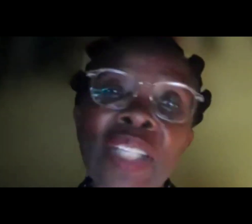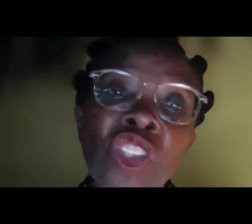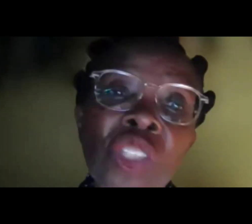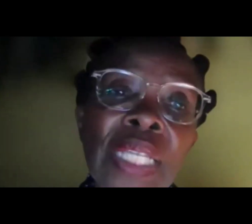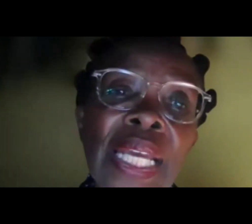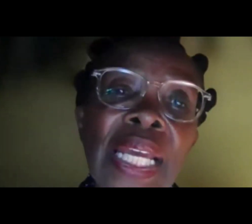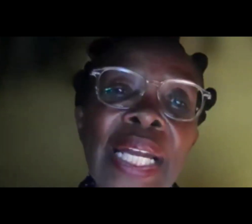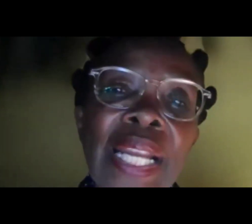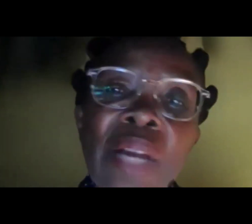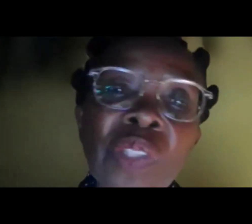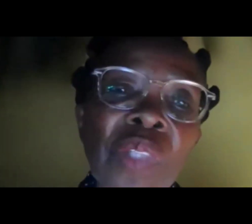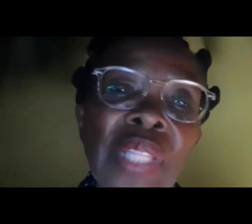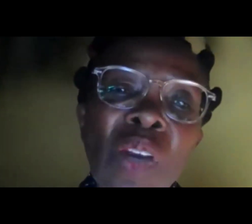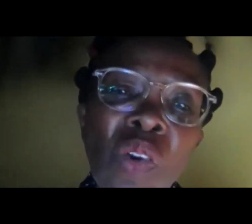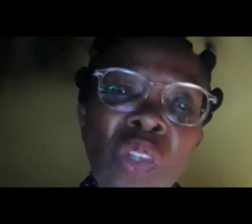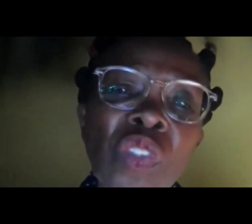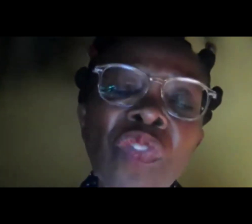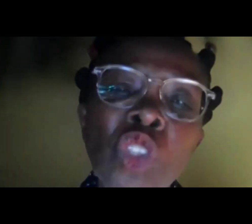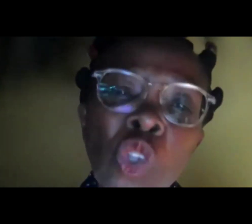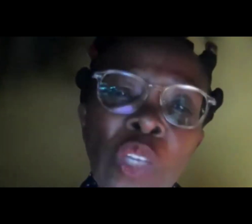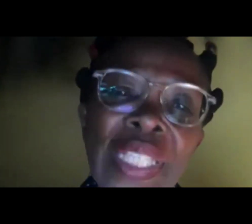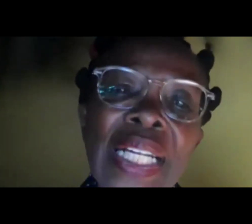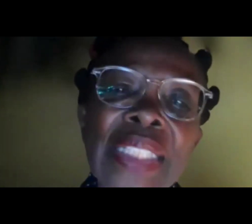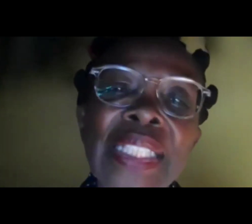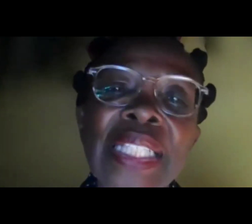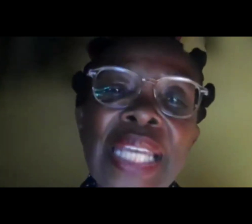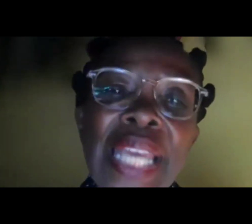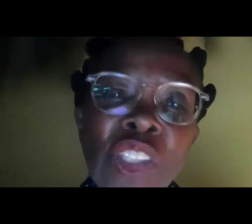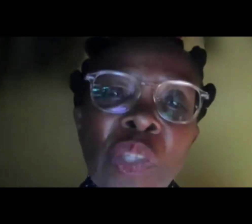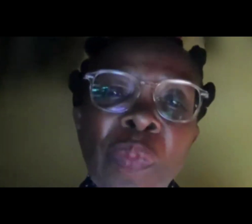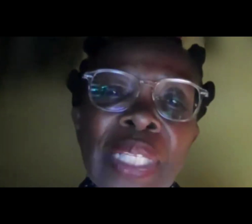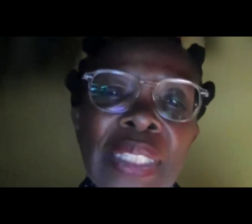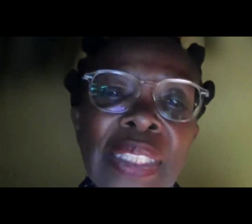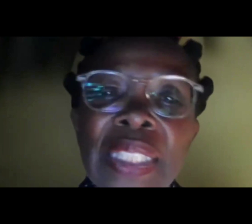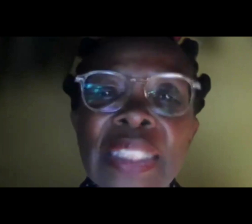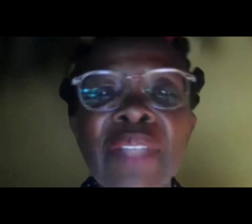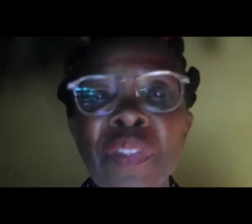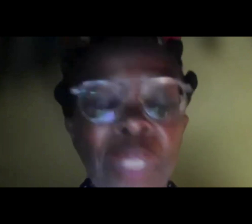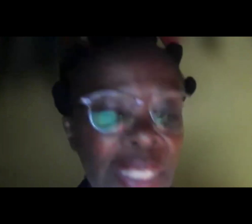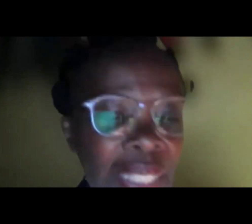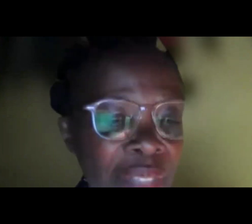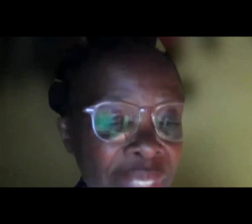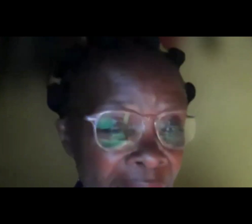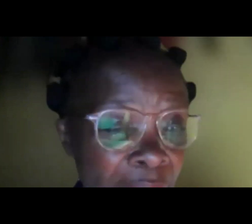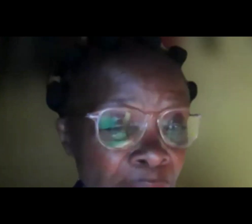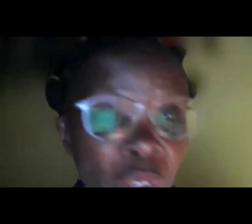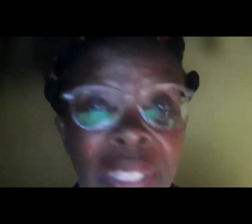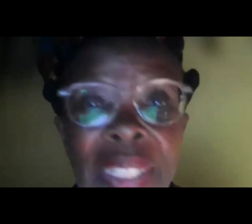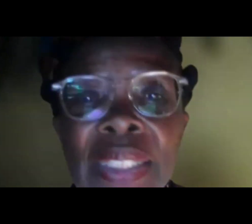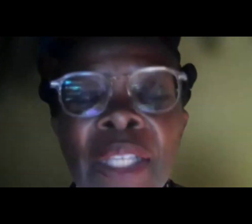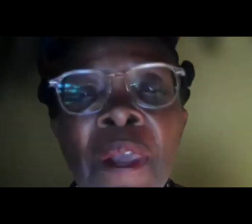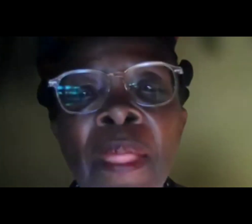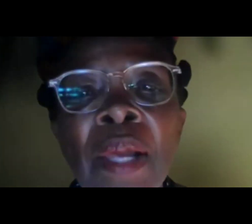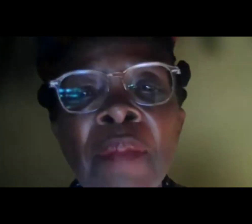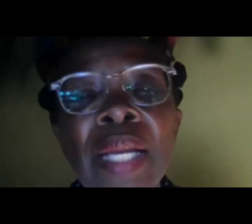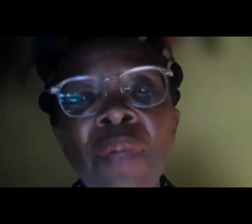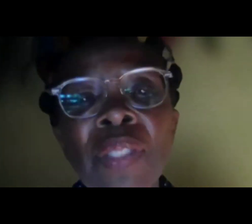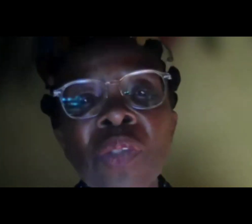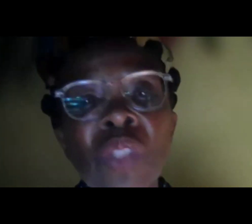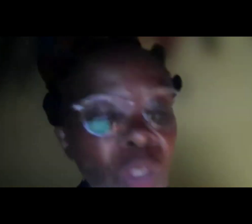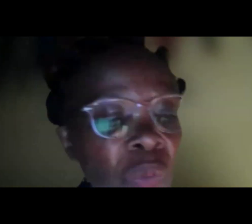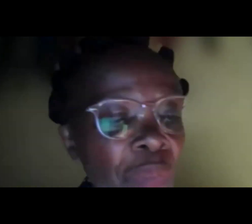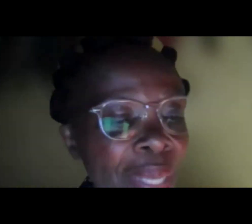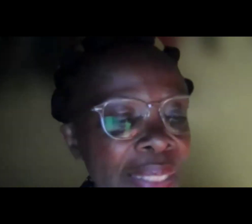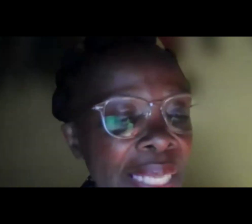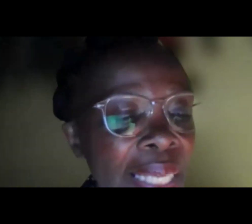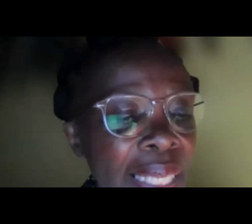this discussion. And I want to thank all of you for joining us and engaging with us. And there is never really enough time on this. But I want